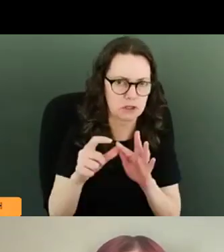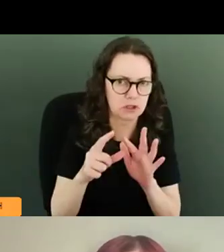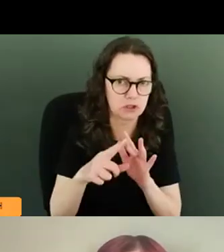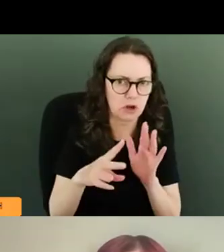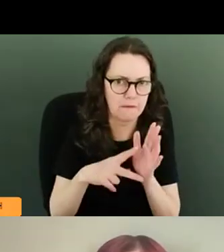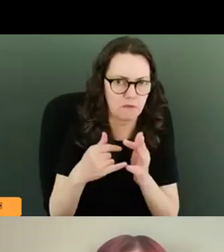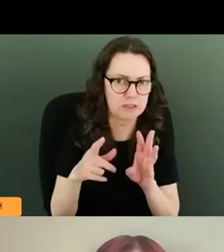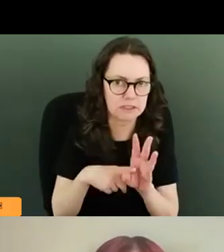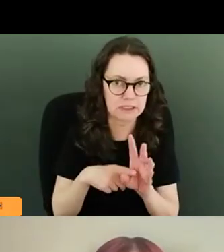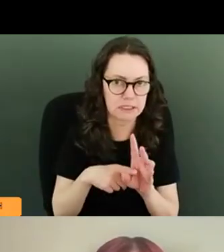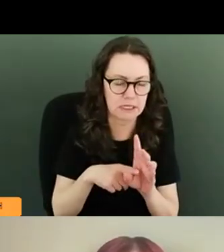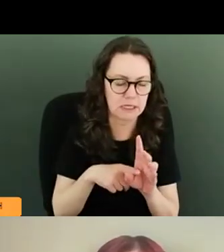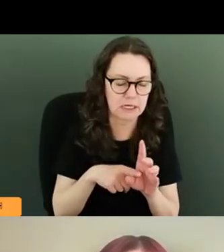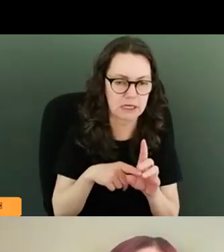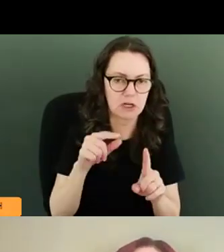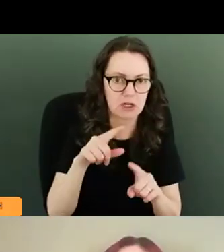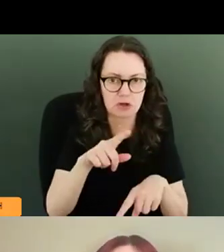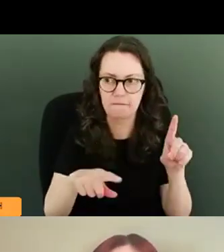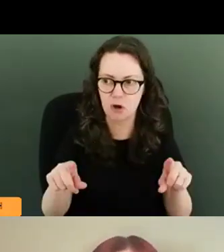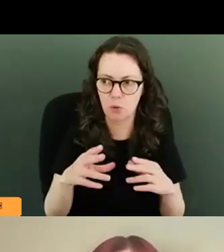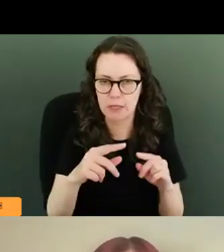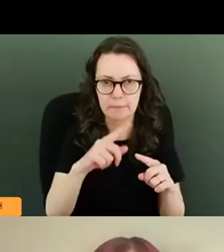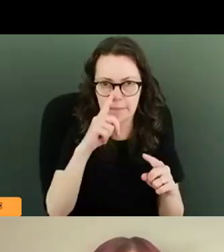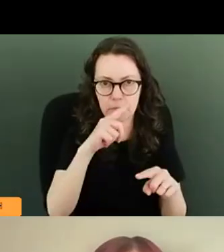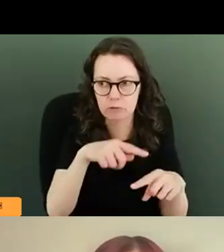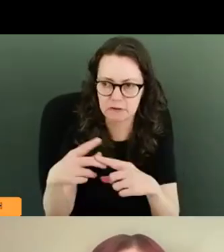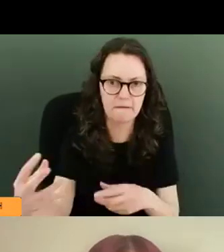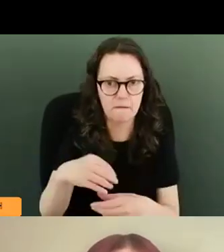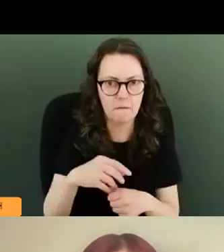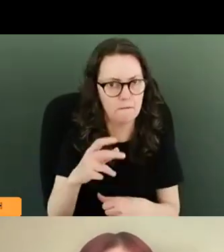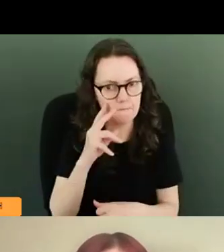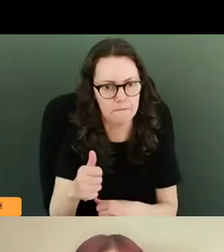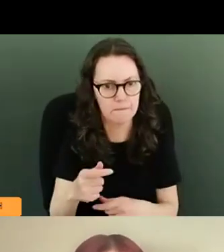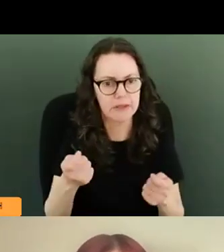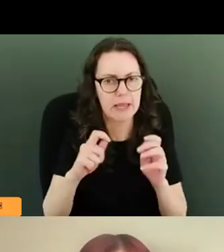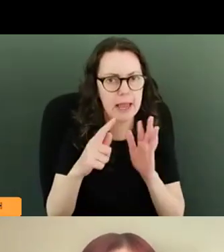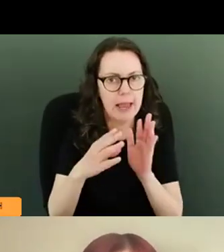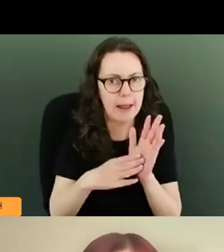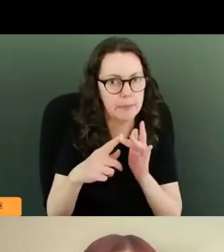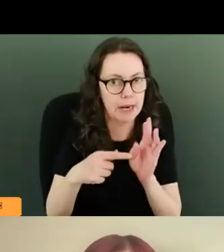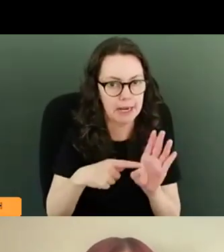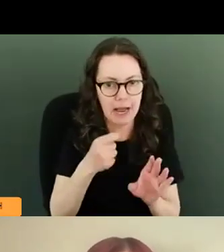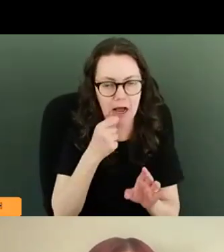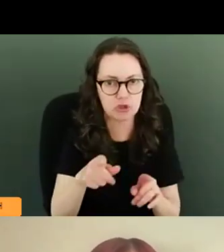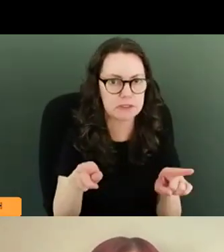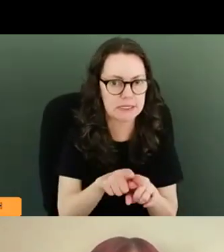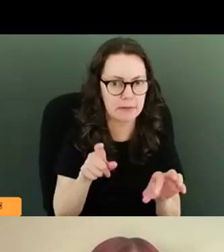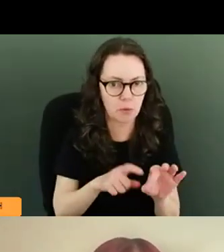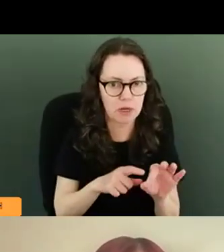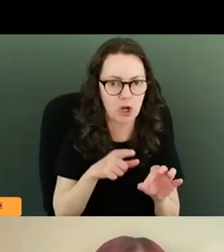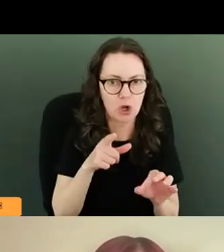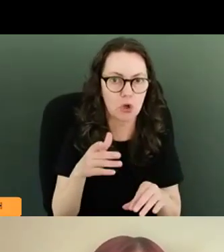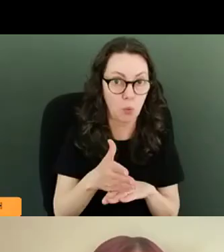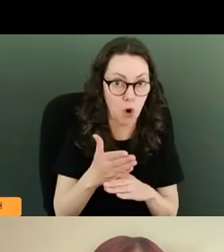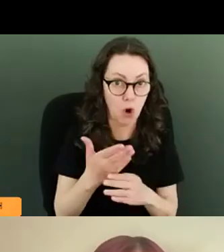diversity and community involvement in the project. Em, I'm going to come to you next, Emily, with the same question. So you worked